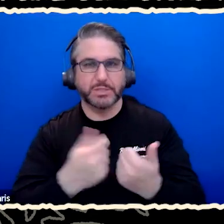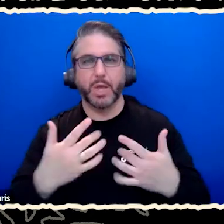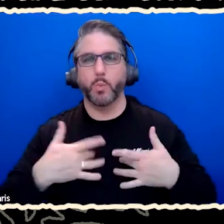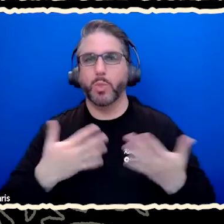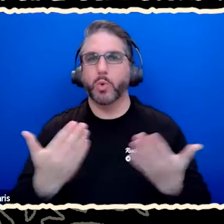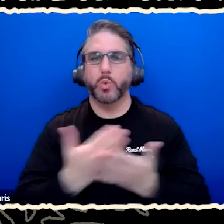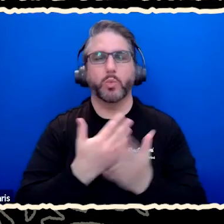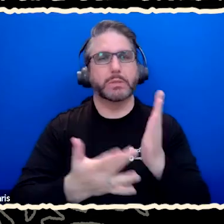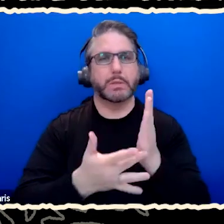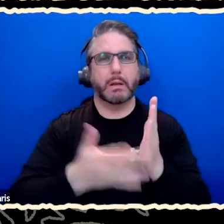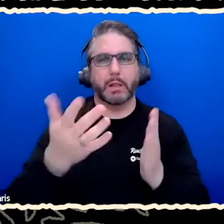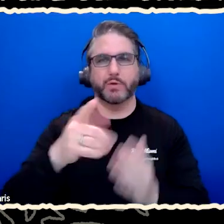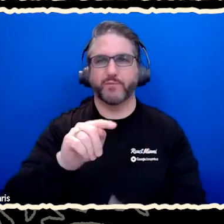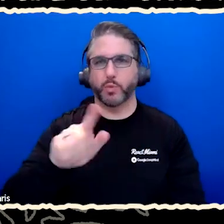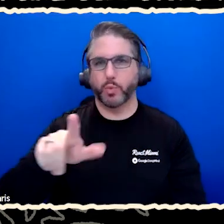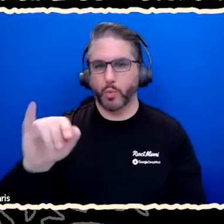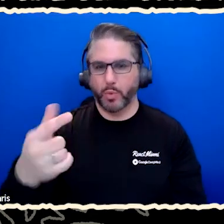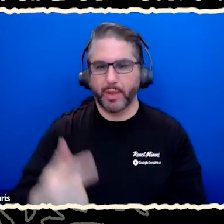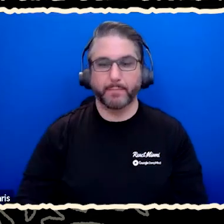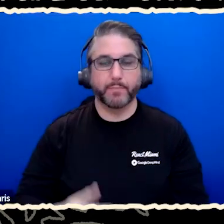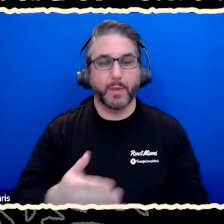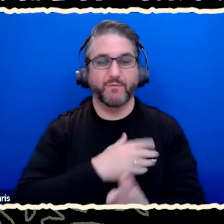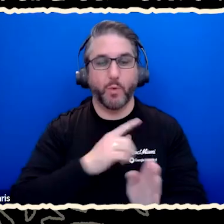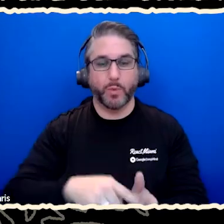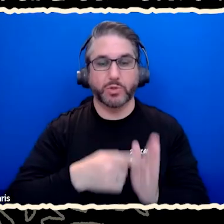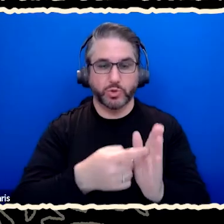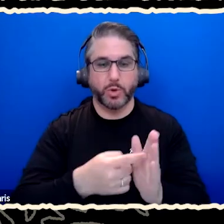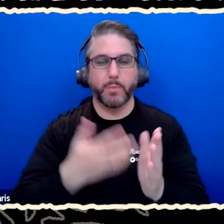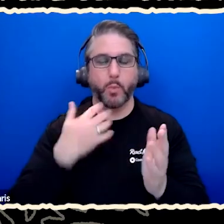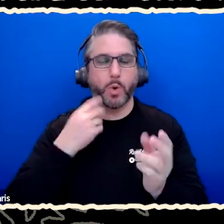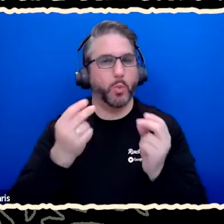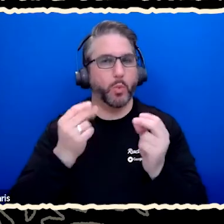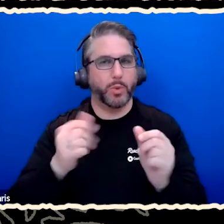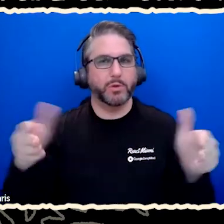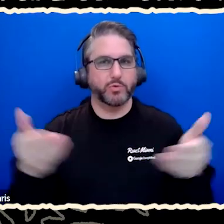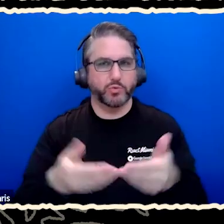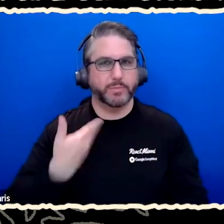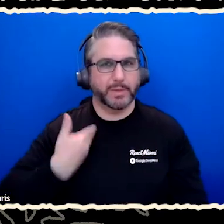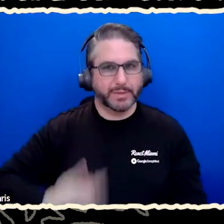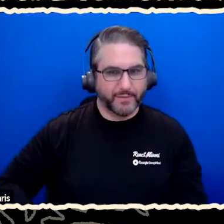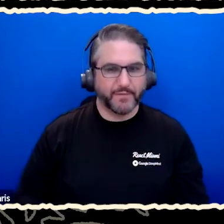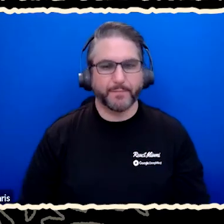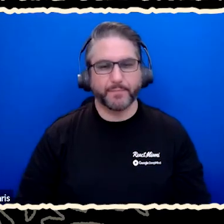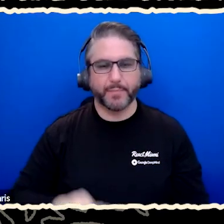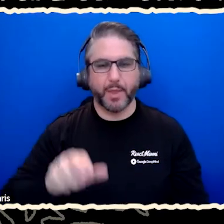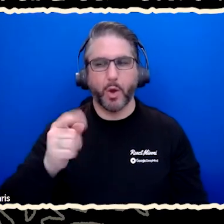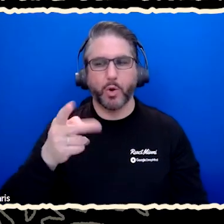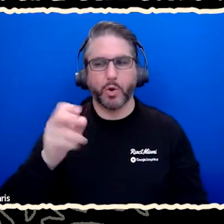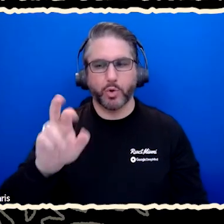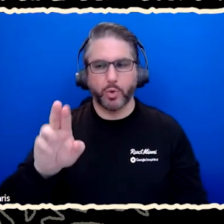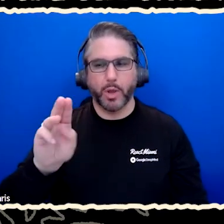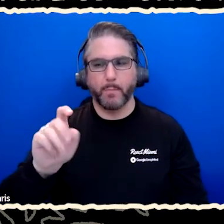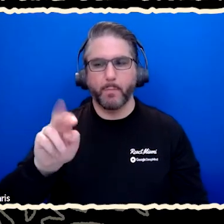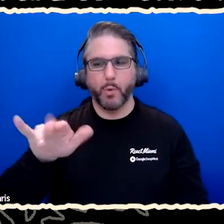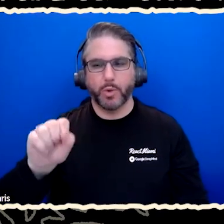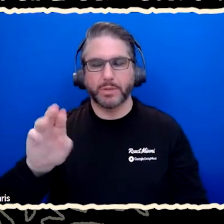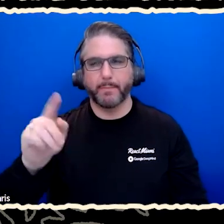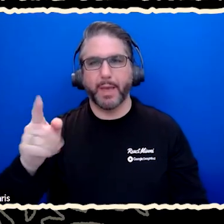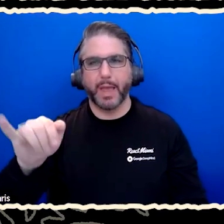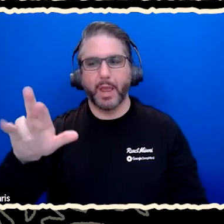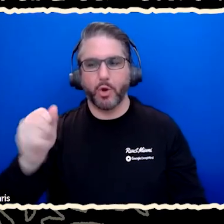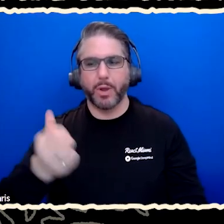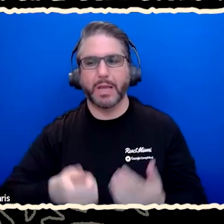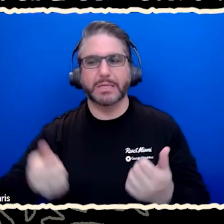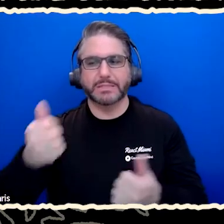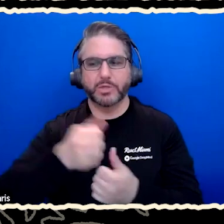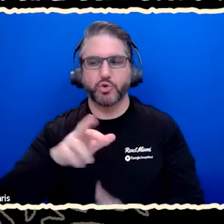tooling. Before we start, I'd like to quickly introduce myself. My name is Artur Morys-Magiera. I work as a senior React